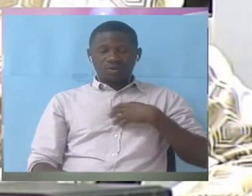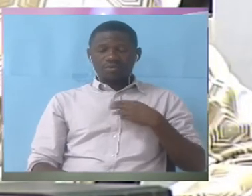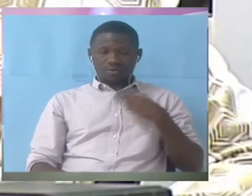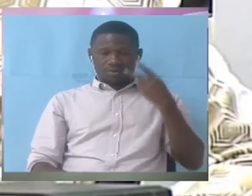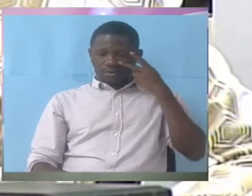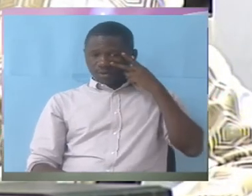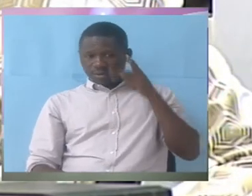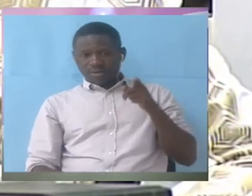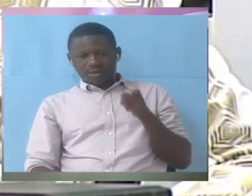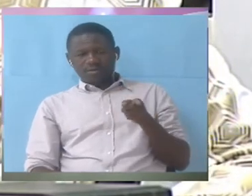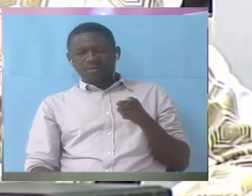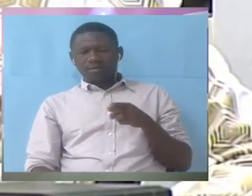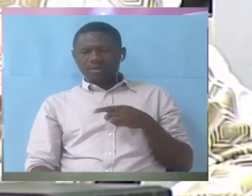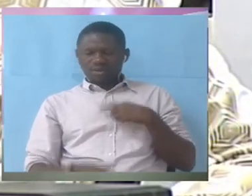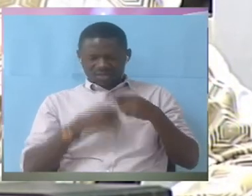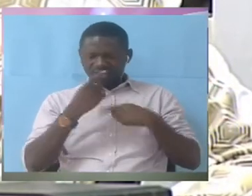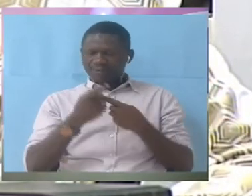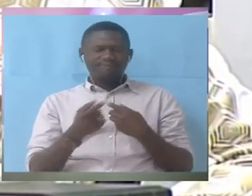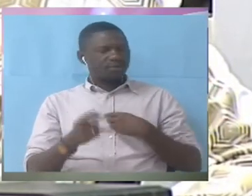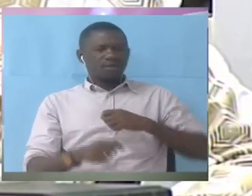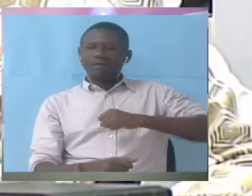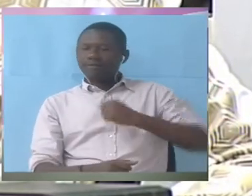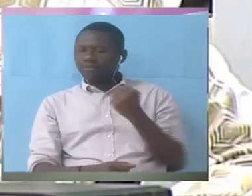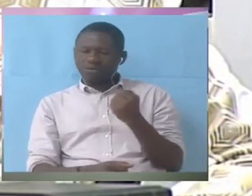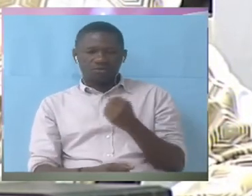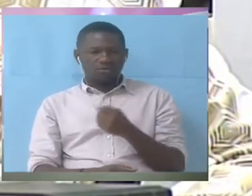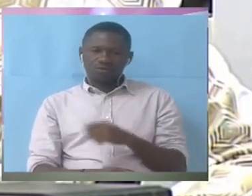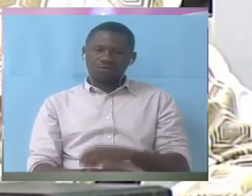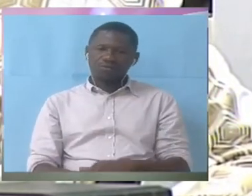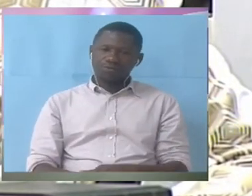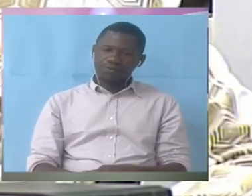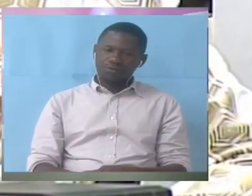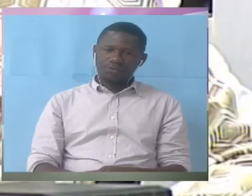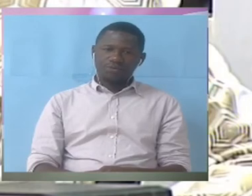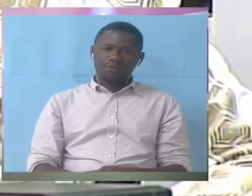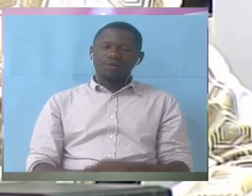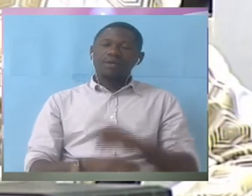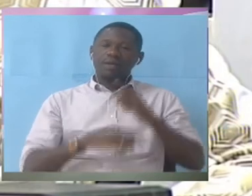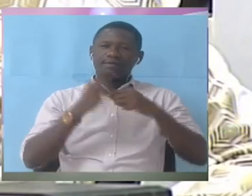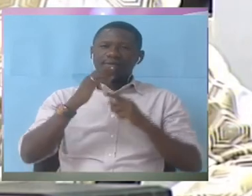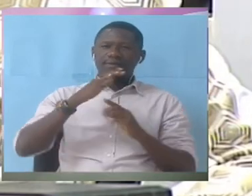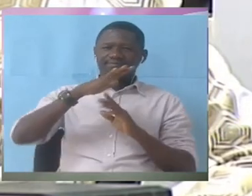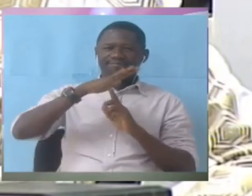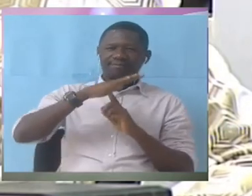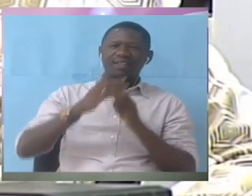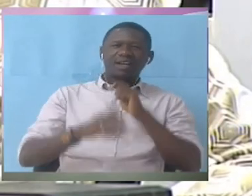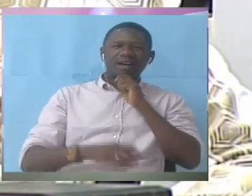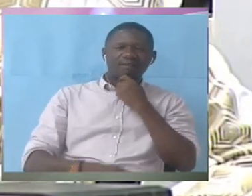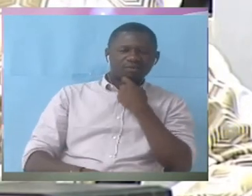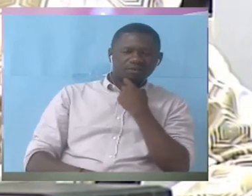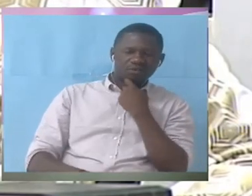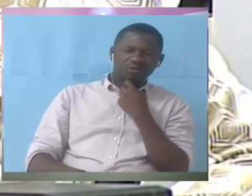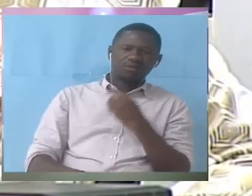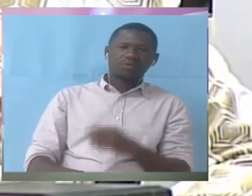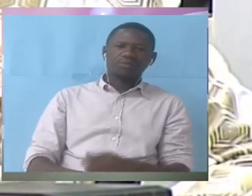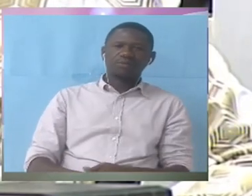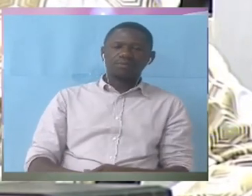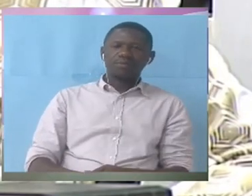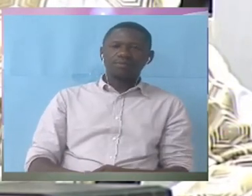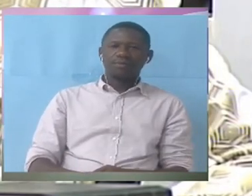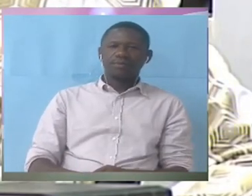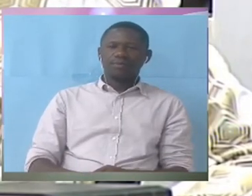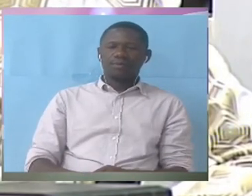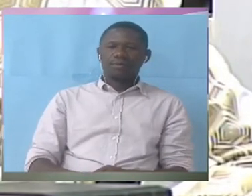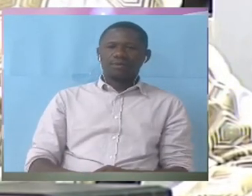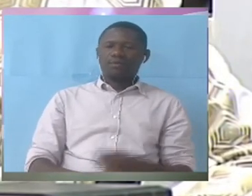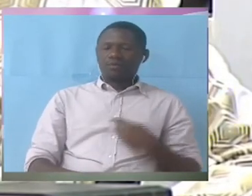I refused. Ba legi ñu bugga ma gisaar ko ma dal di bamtu waat rek ne ma bañ. Then by midday, cha becik digi becik, we heard the